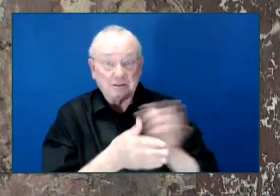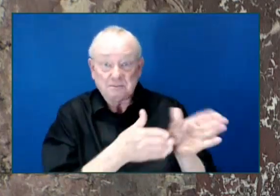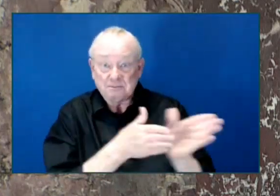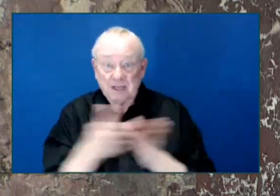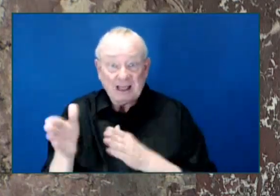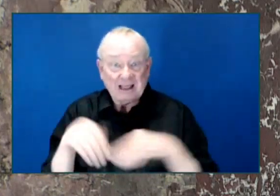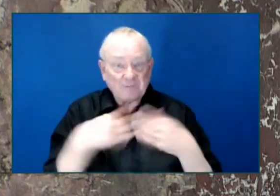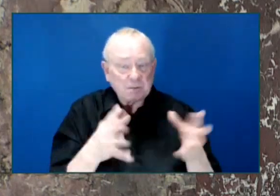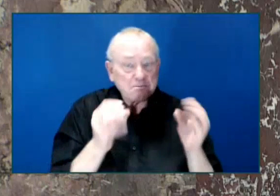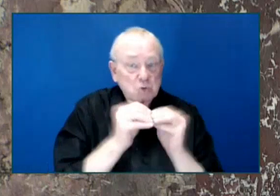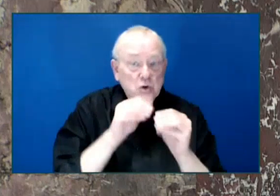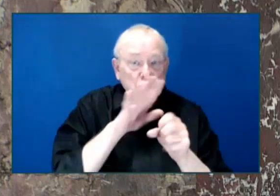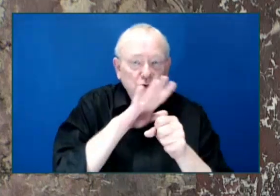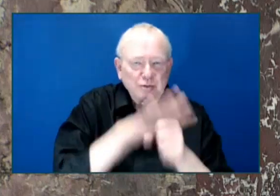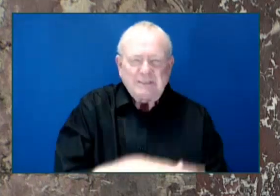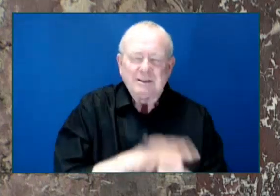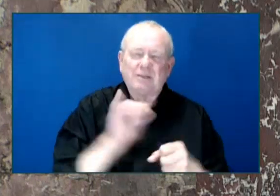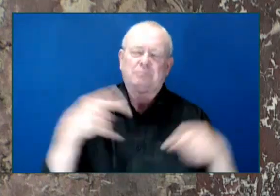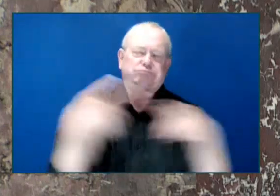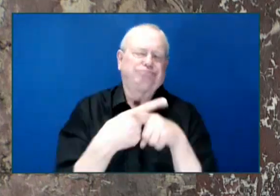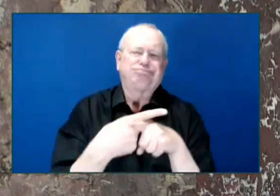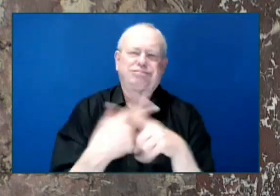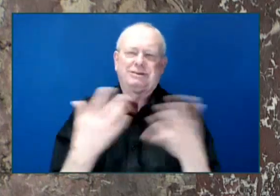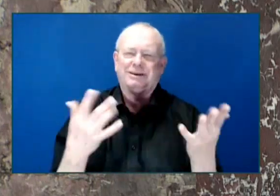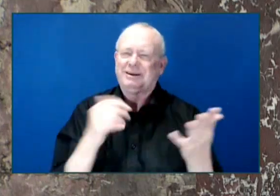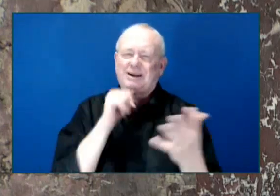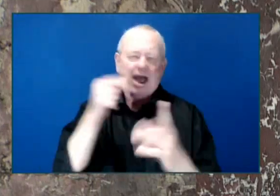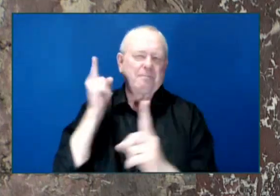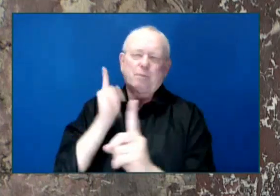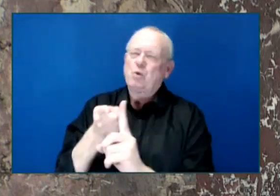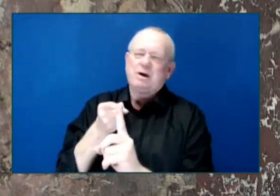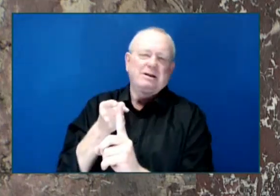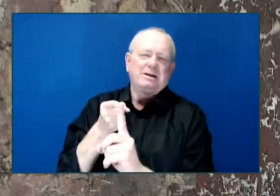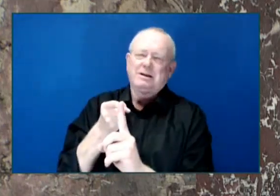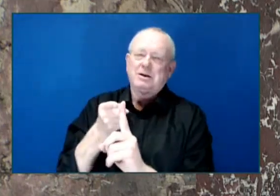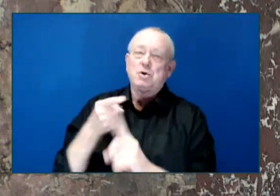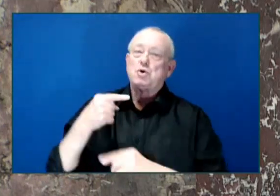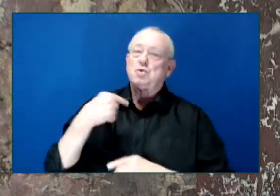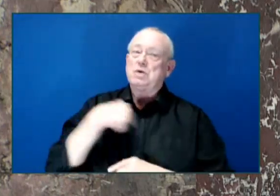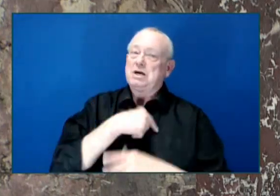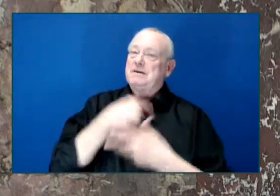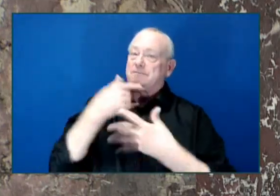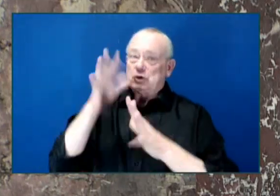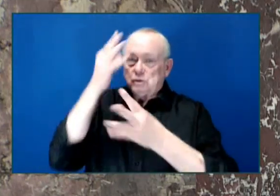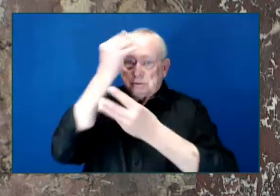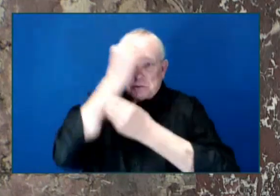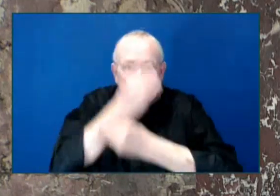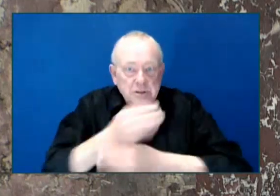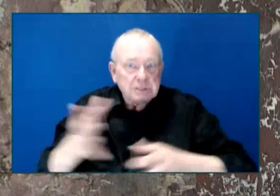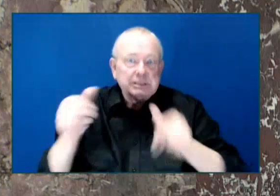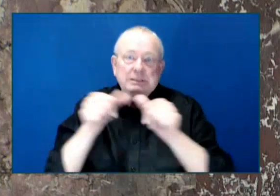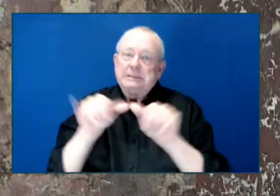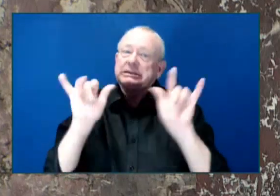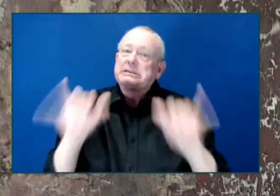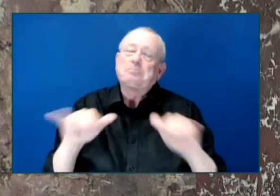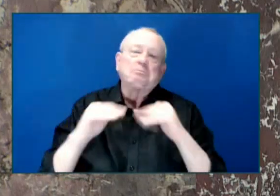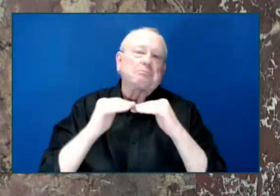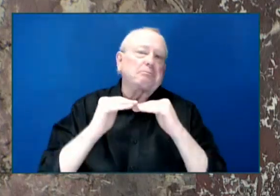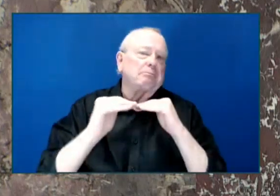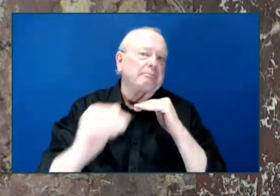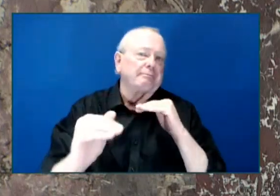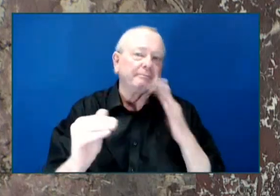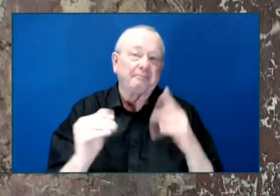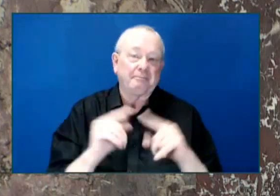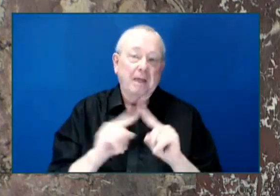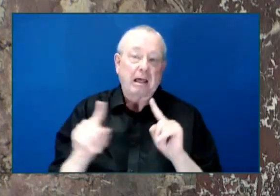to those parents, they will be able to continue with those care arrangements. There are a huge number of families that are not covered under that system. Their kid doesn't